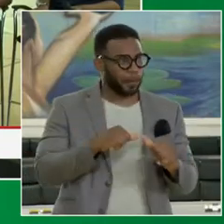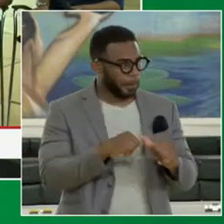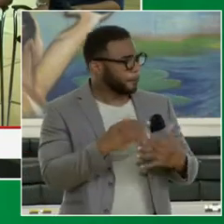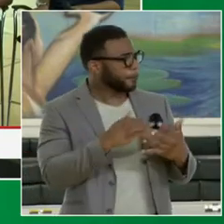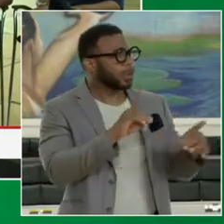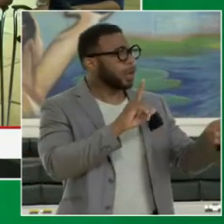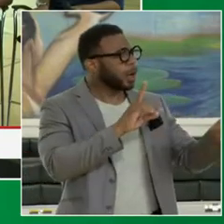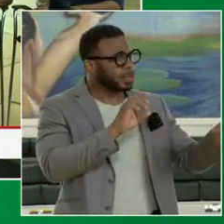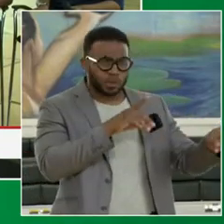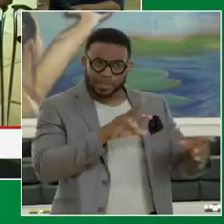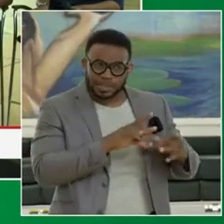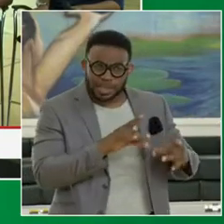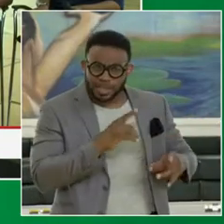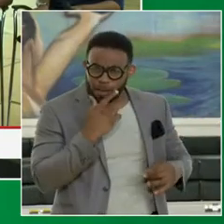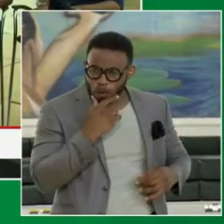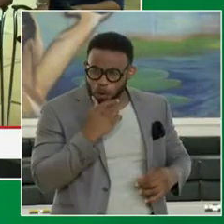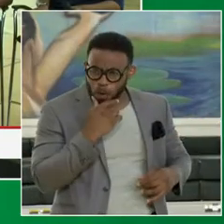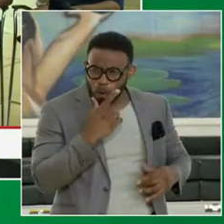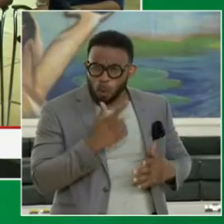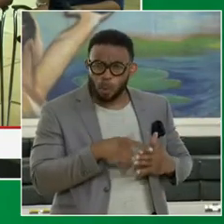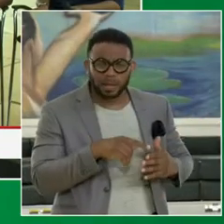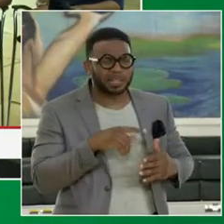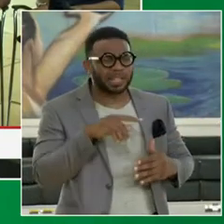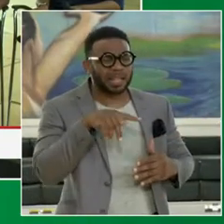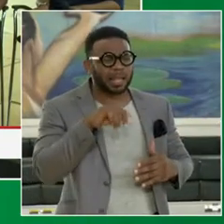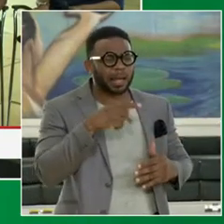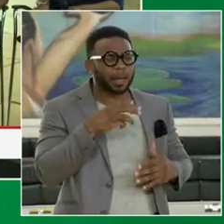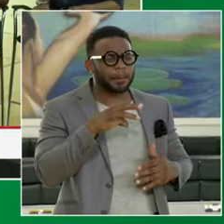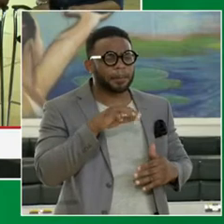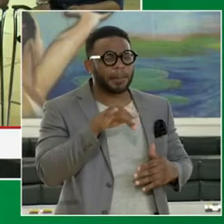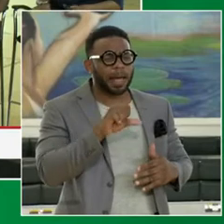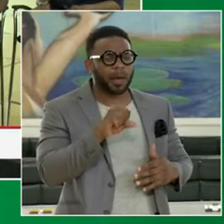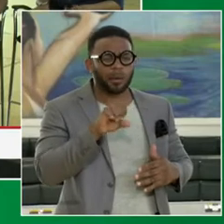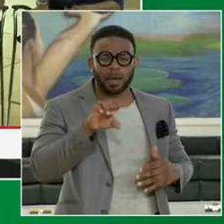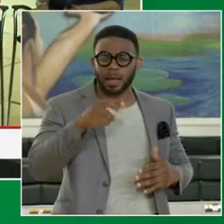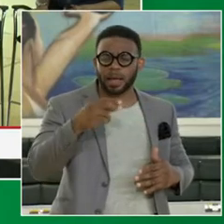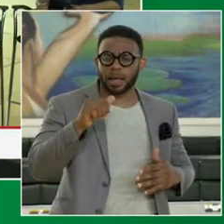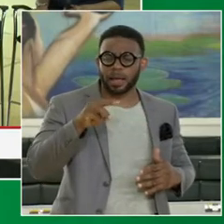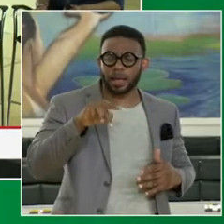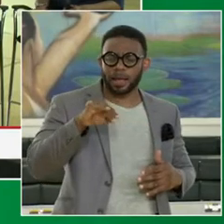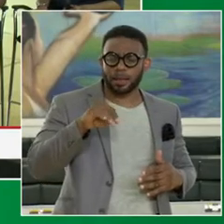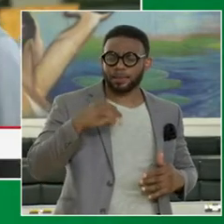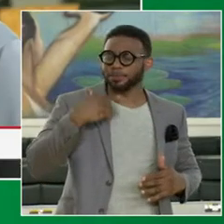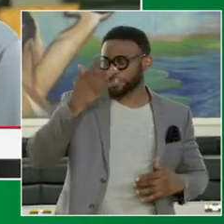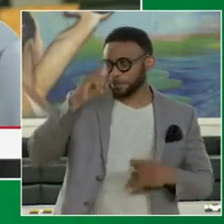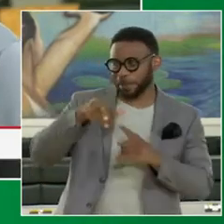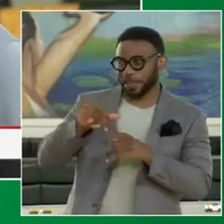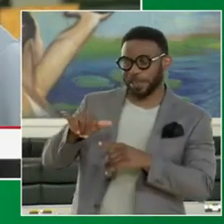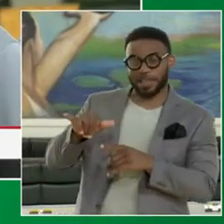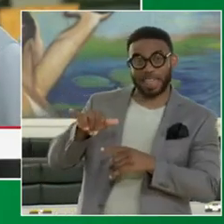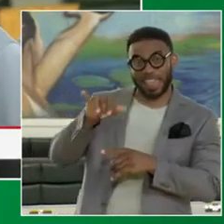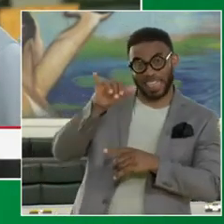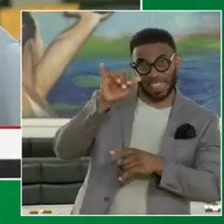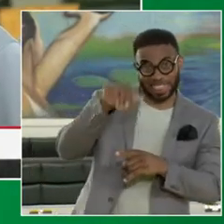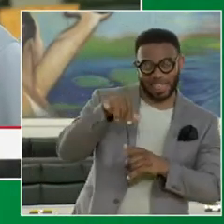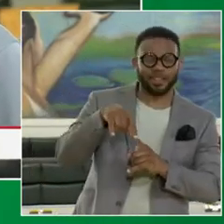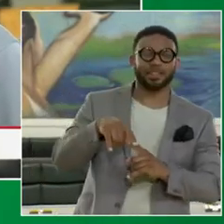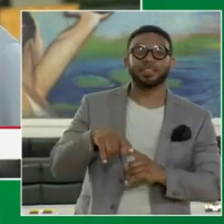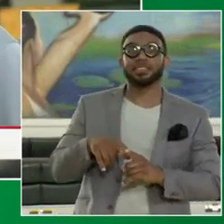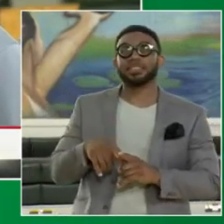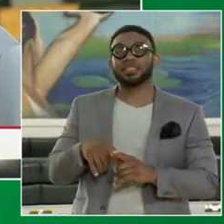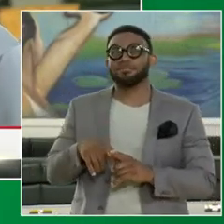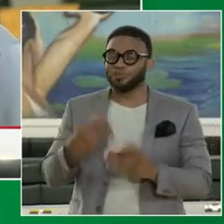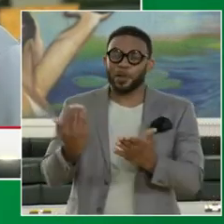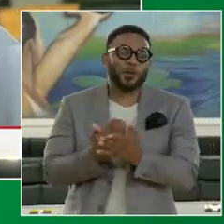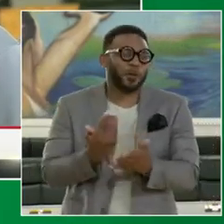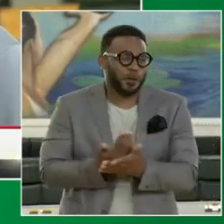wait, actually, did you say what's a Pathways Champion? Okay, so I left that out, right? So Pathways Champions, that is something